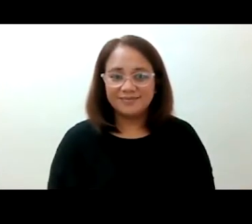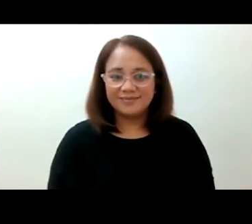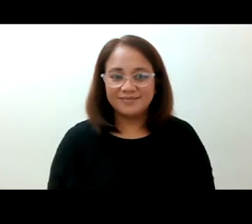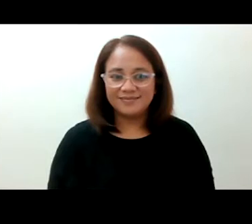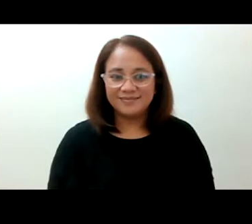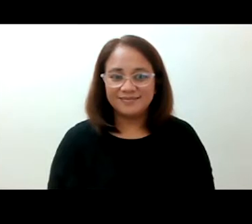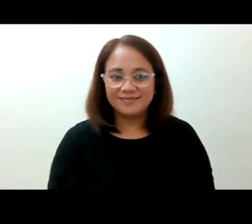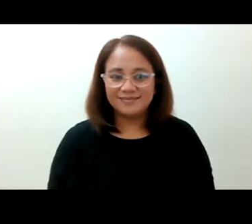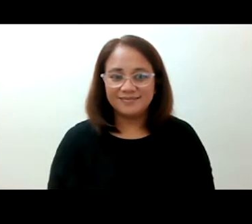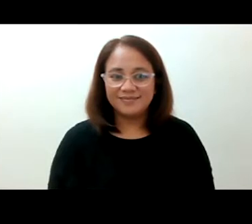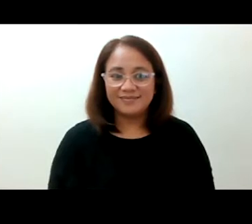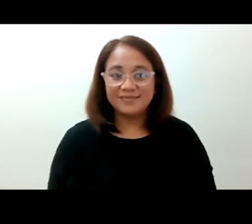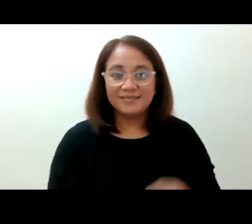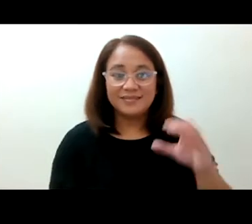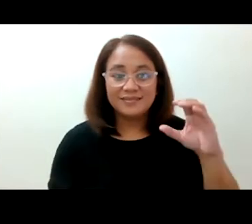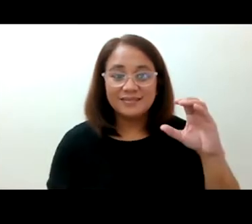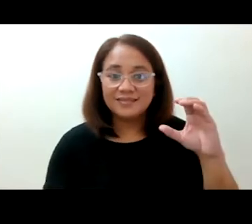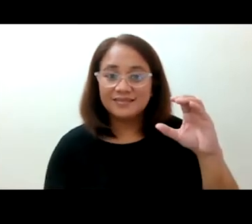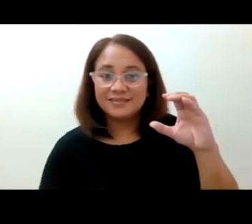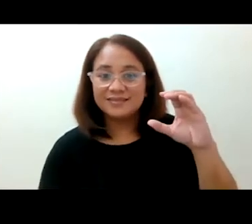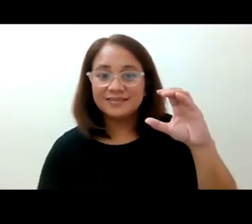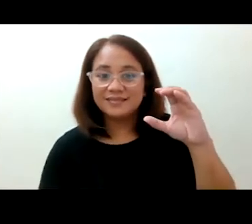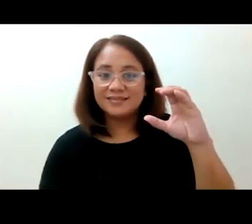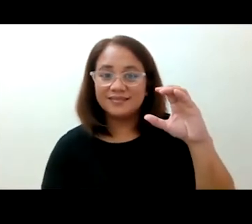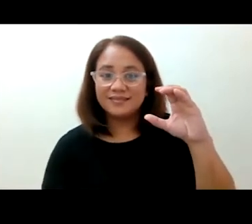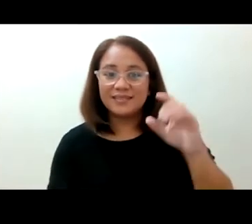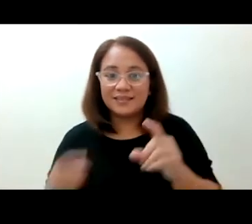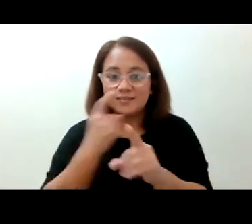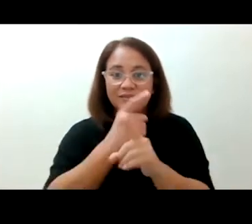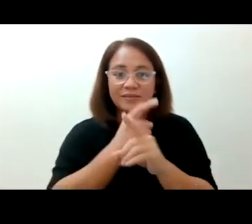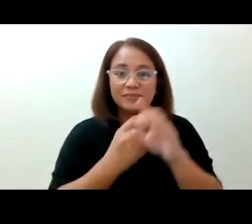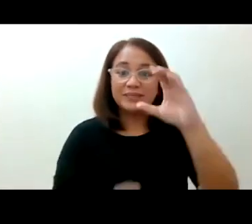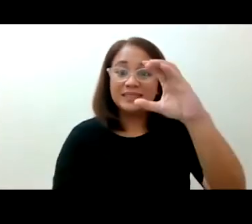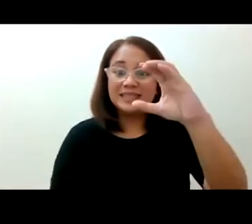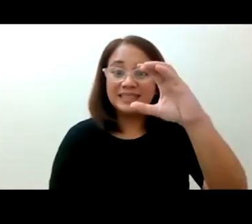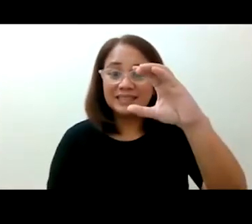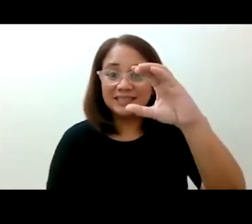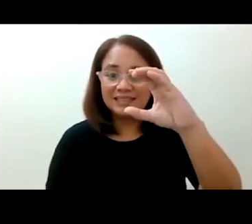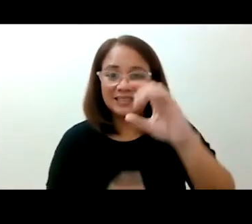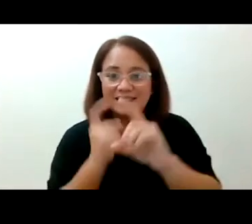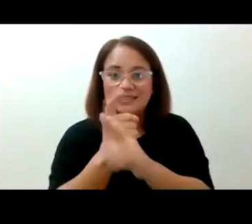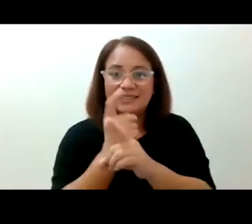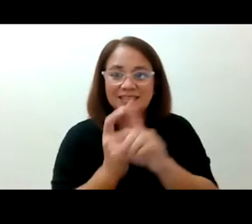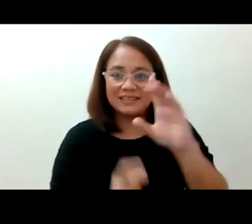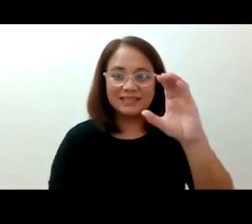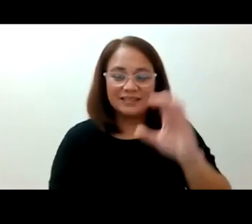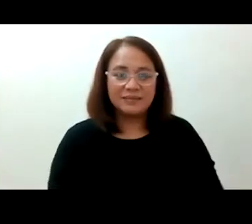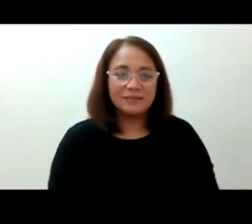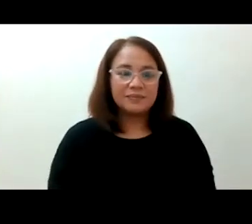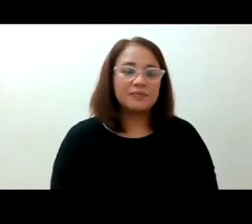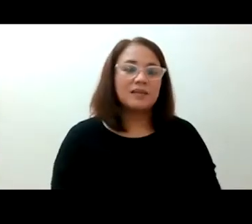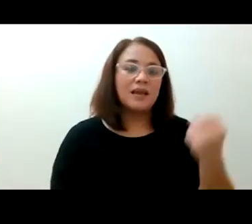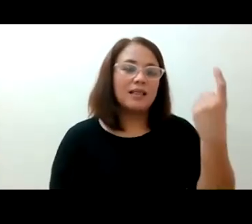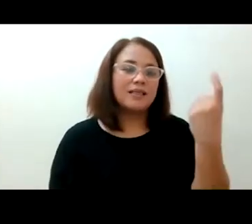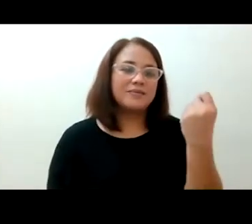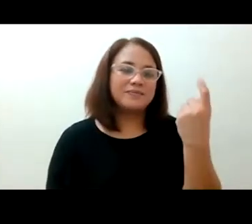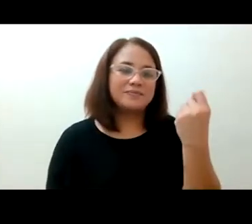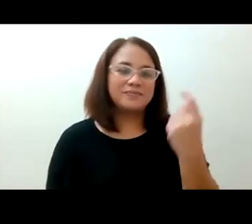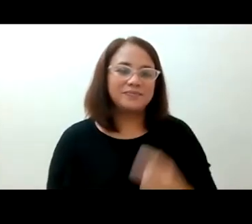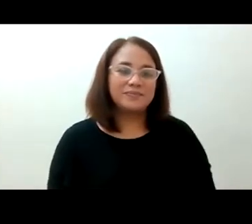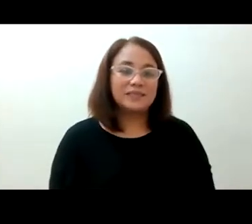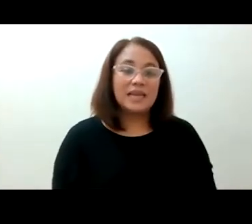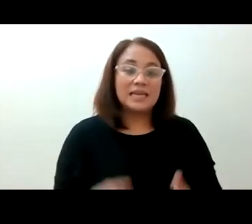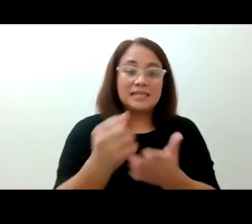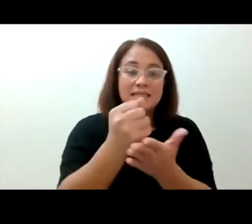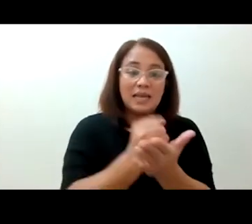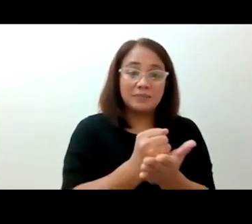C, correct. Okay. Now, number 11, when the subject is a person and